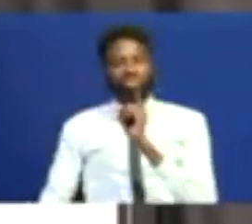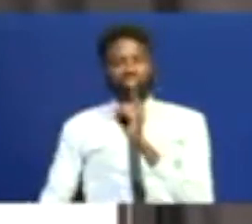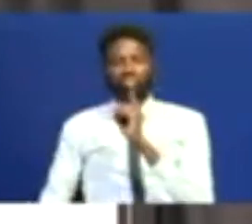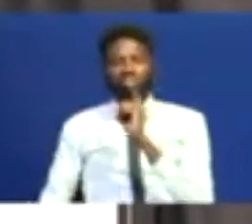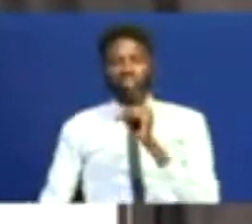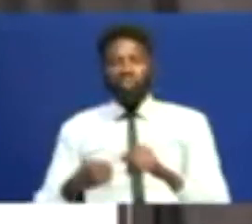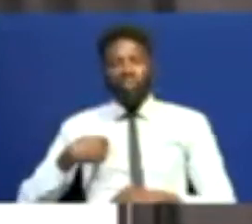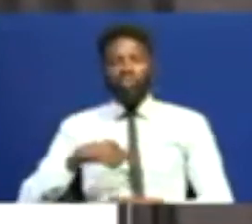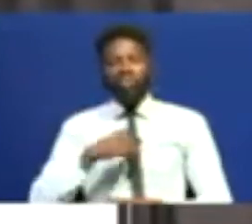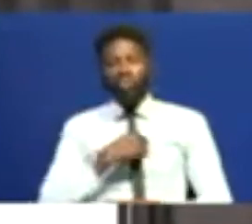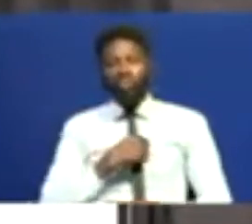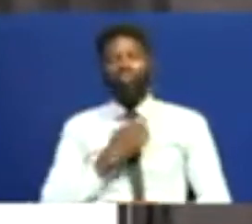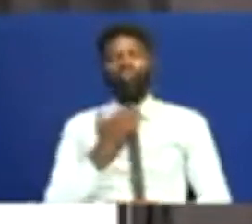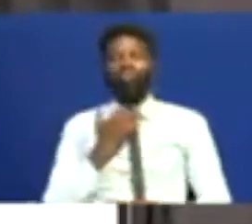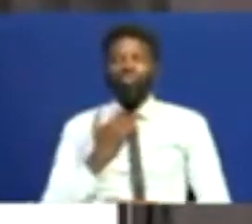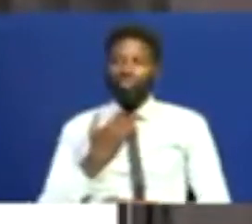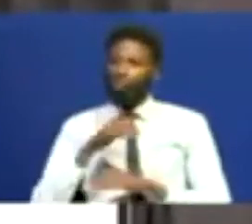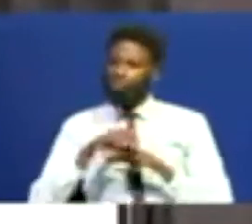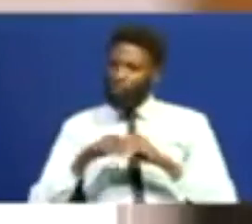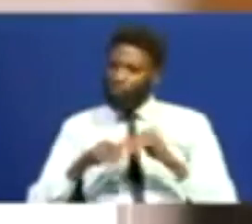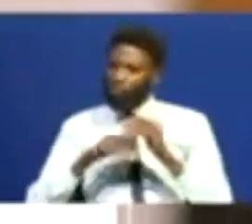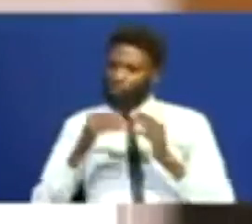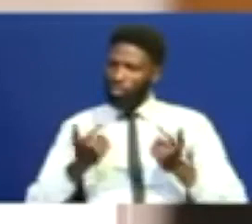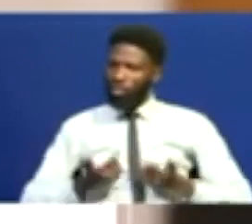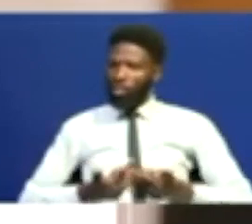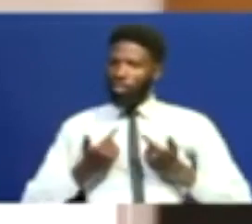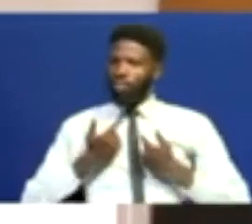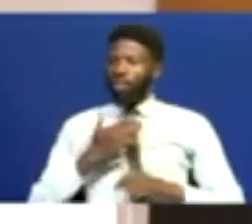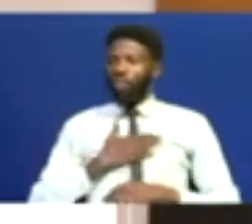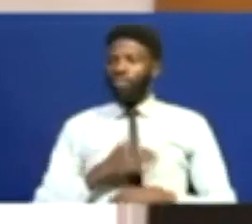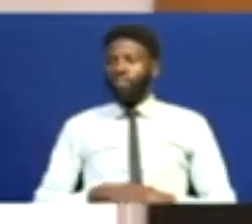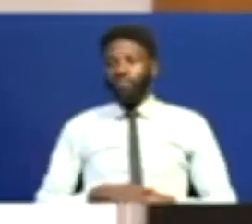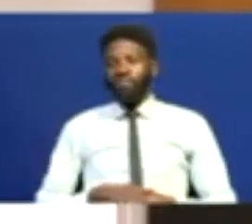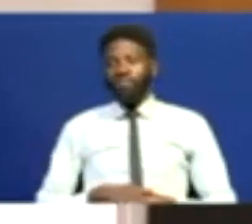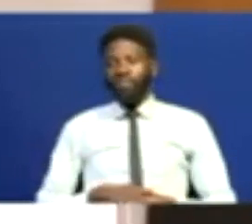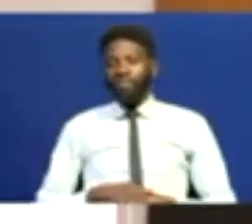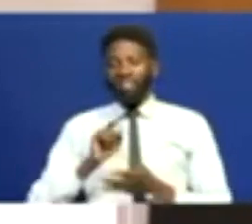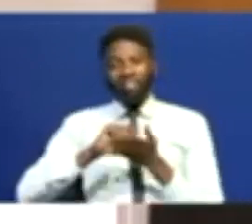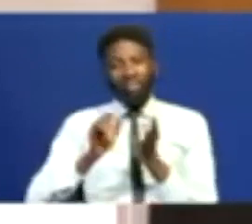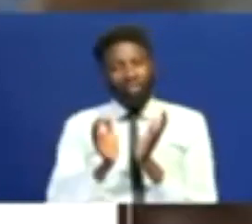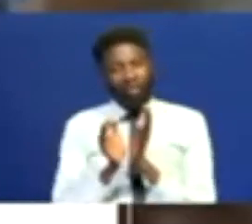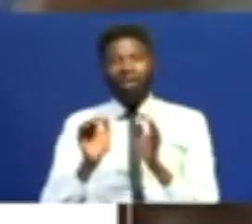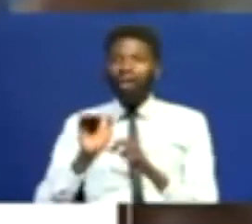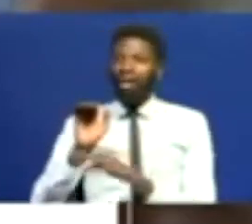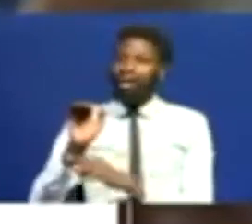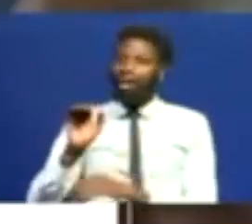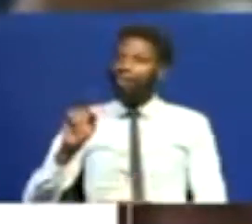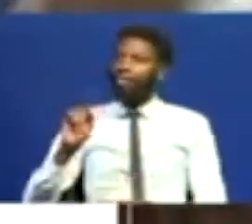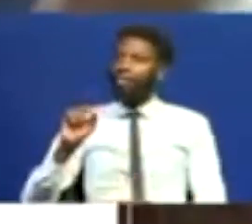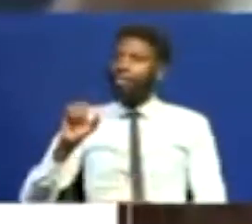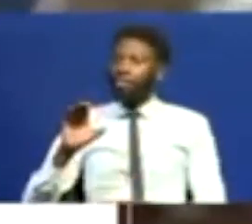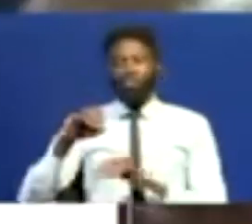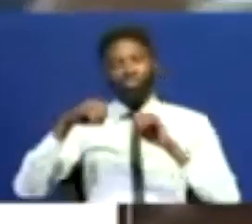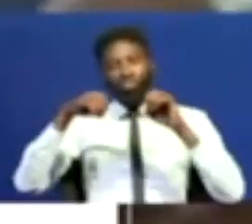We are dying to be comfortable in our lives. Oyuu aliitaka tume ya kuajiri walimu nchini kukoma